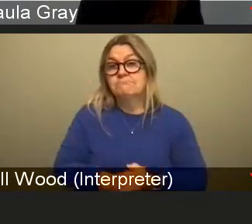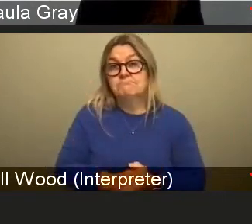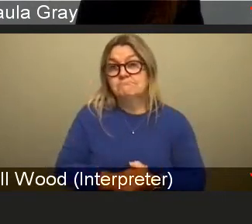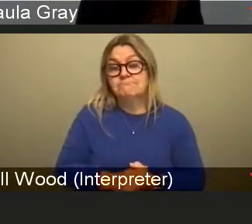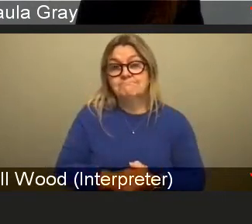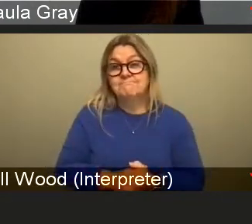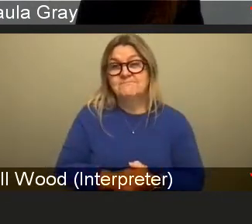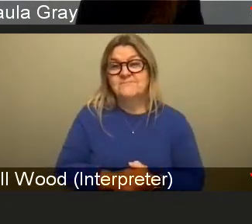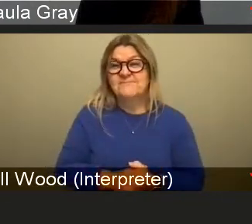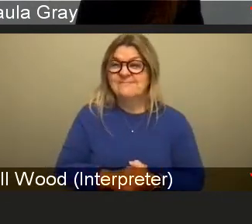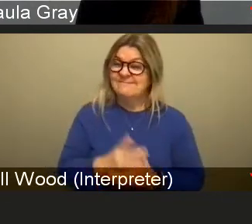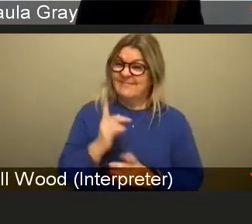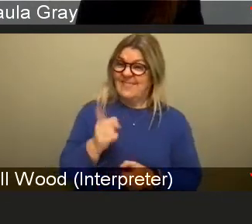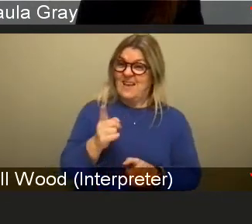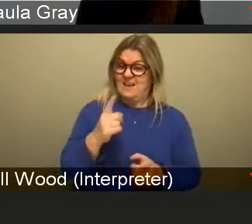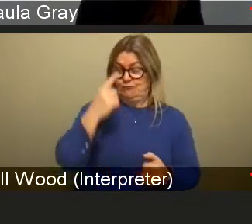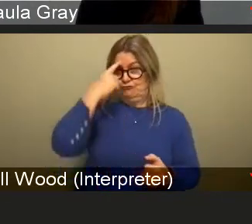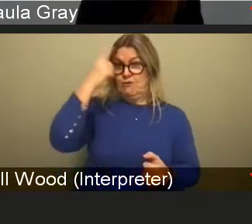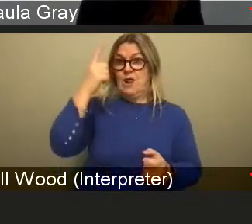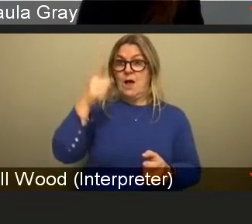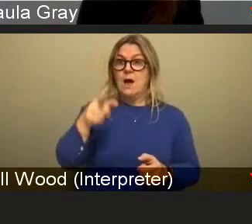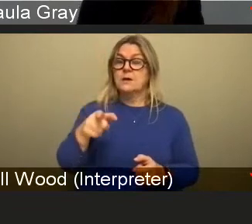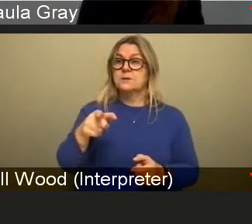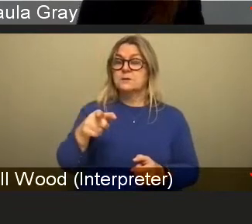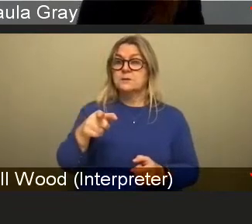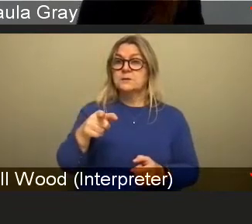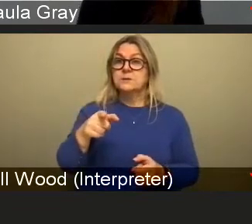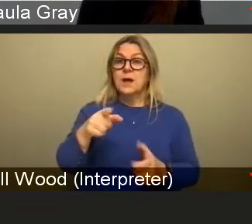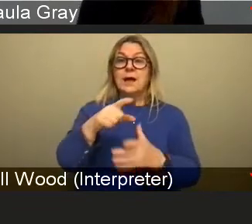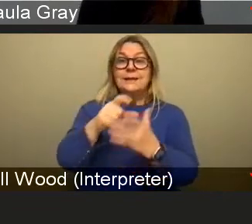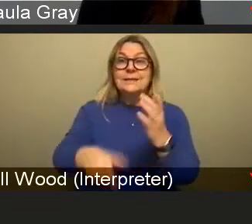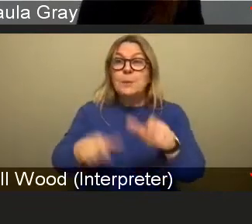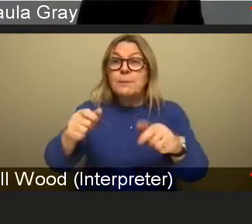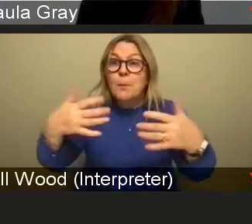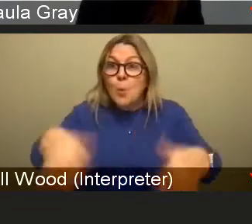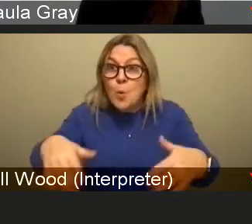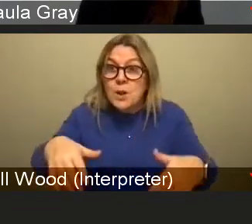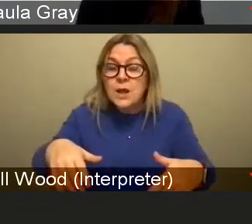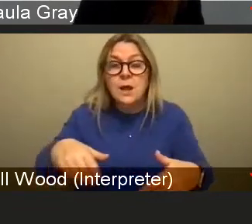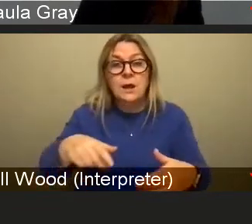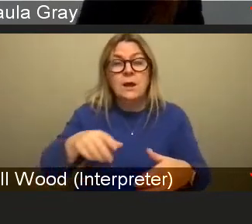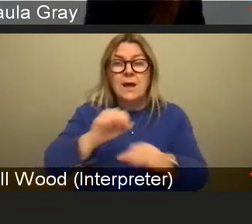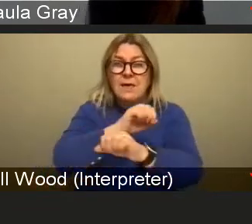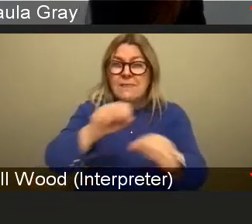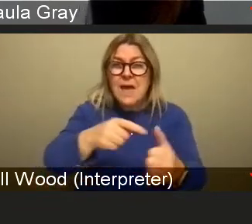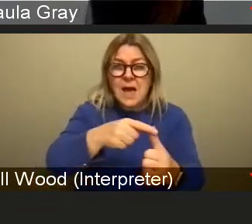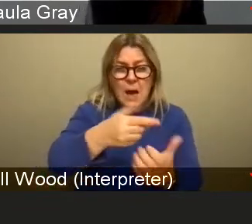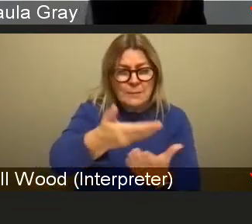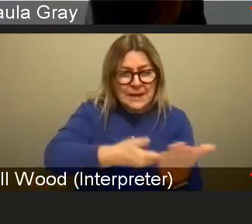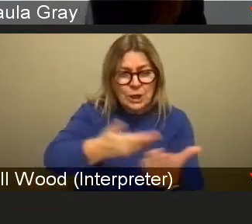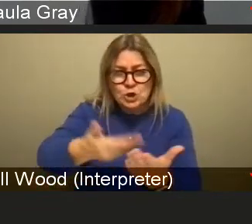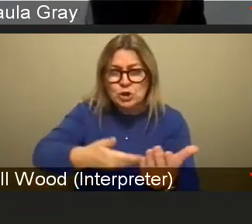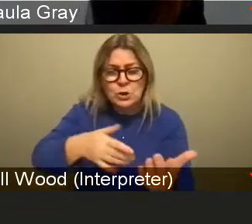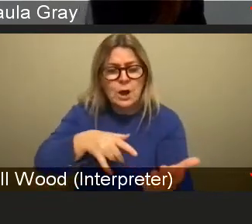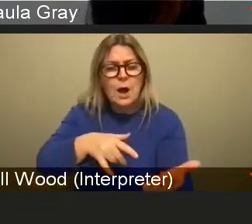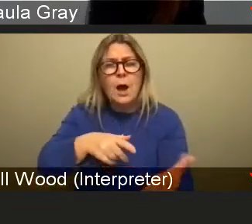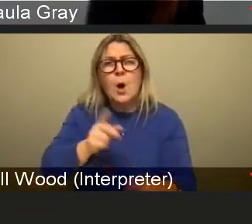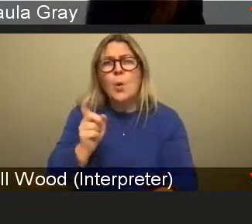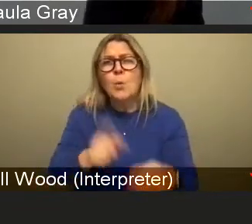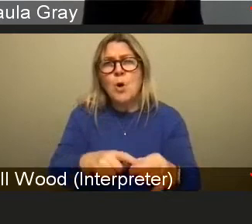It's an epiphany that you get when you see the quality of applicant coming through and the confidence it gives applicants